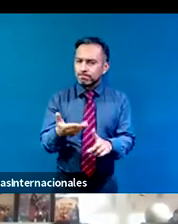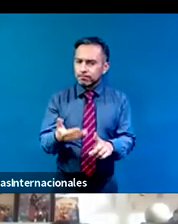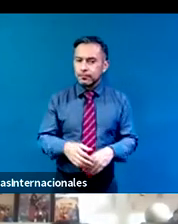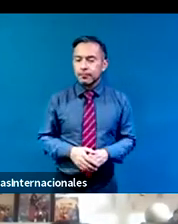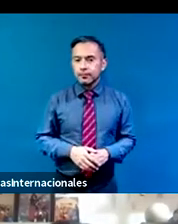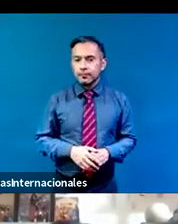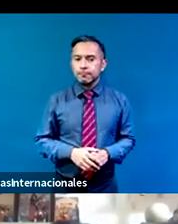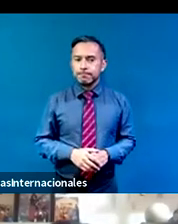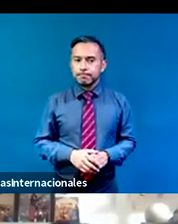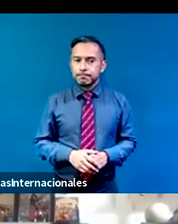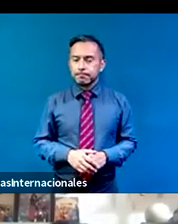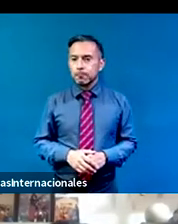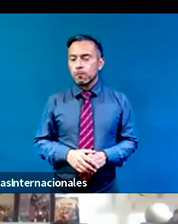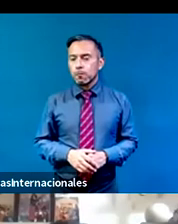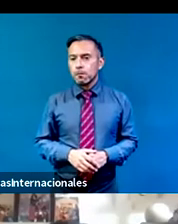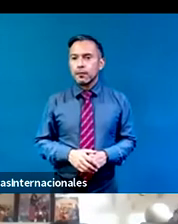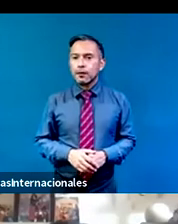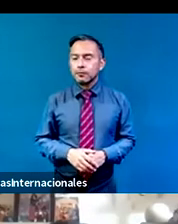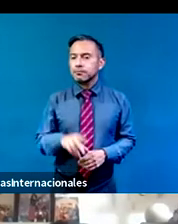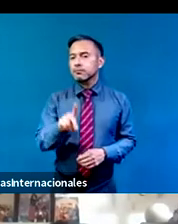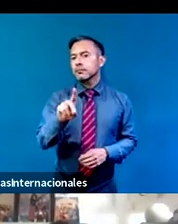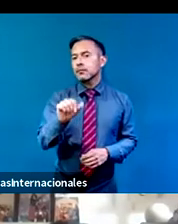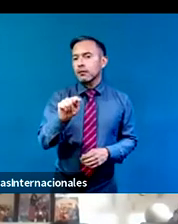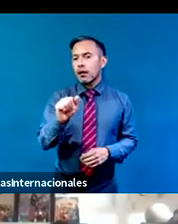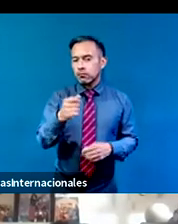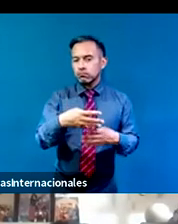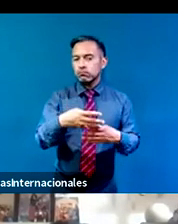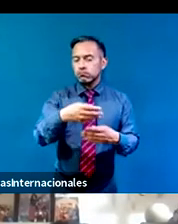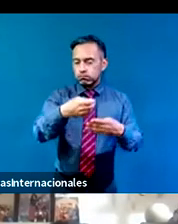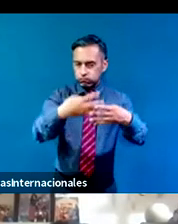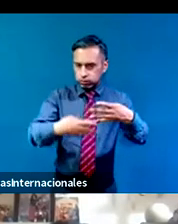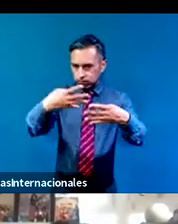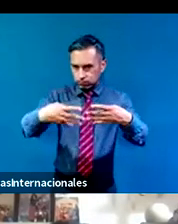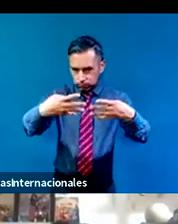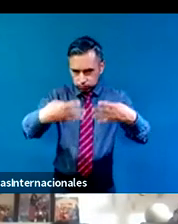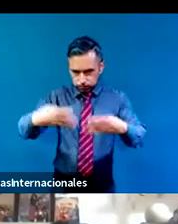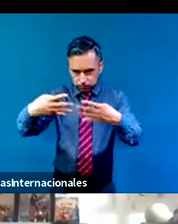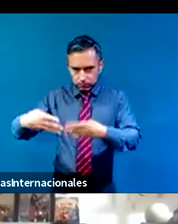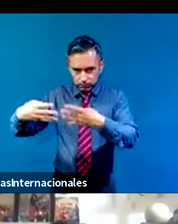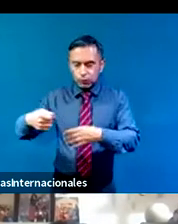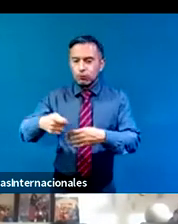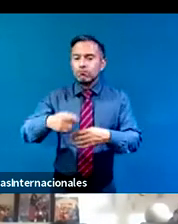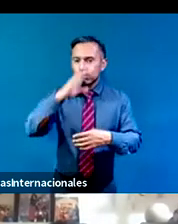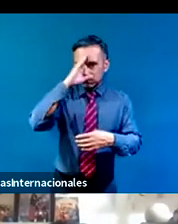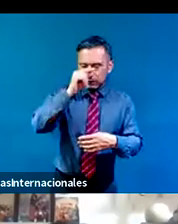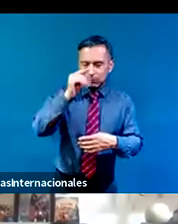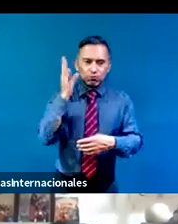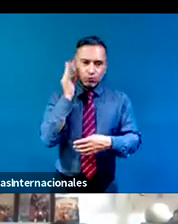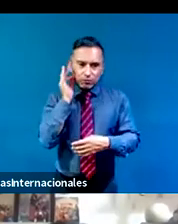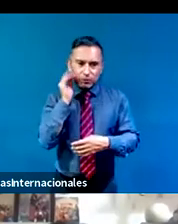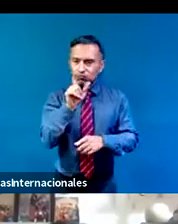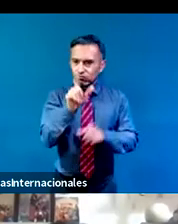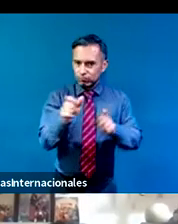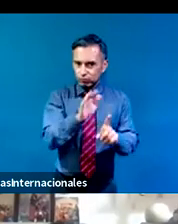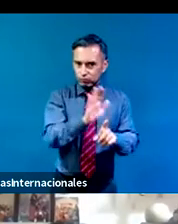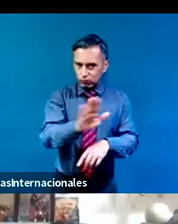collection and appropriate usage of sex disaggregated data to improve policymaking